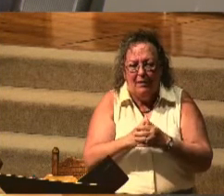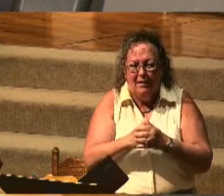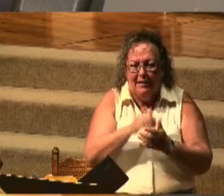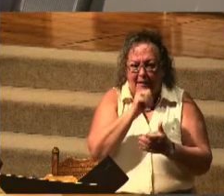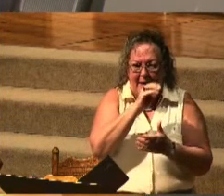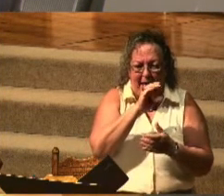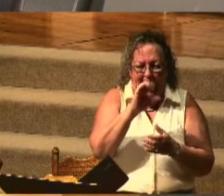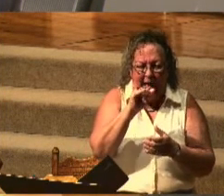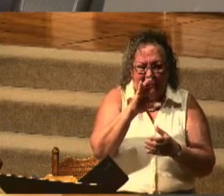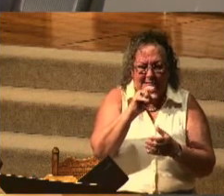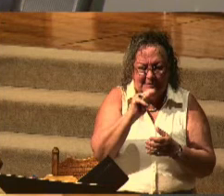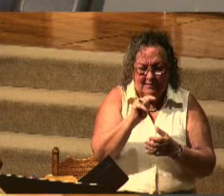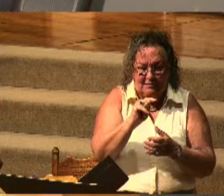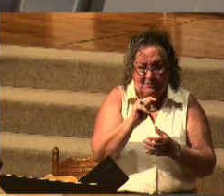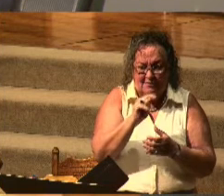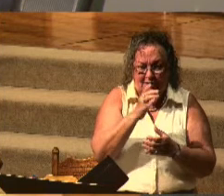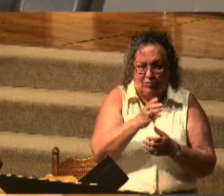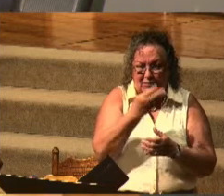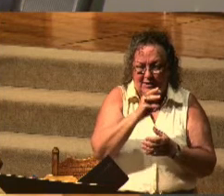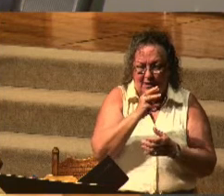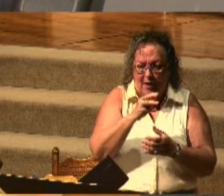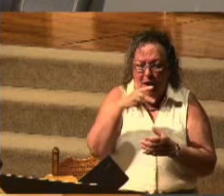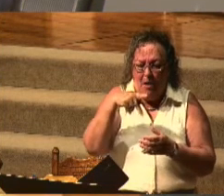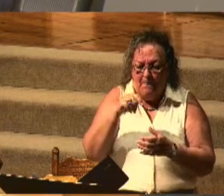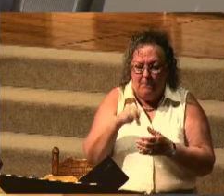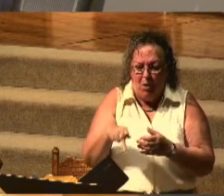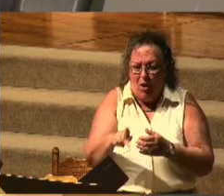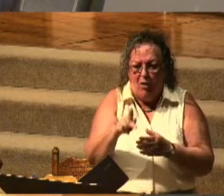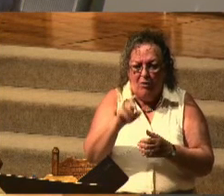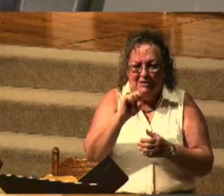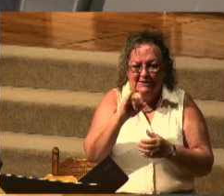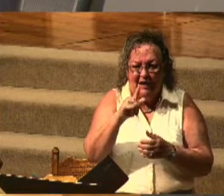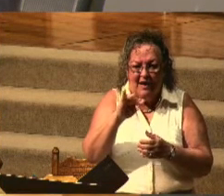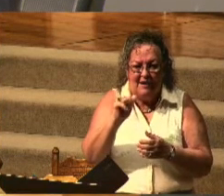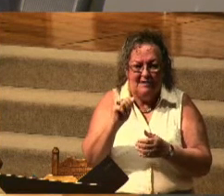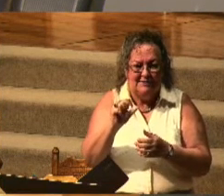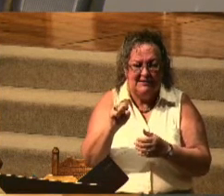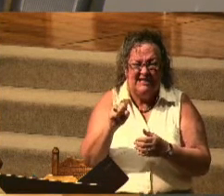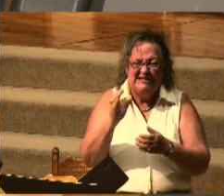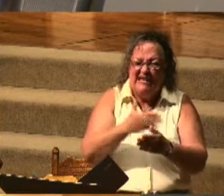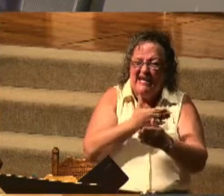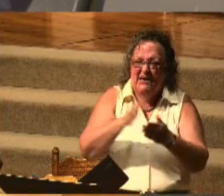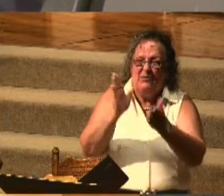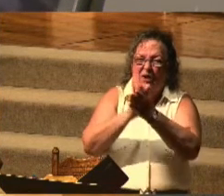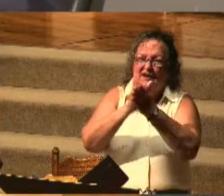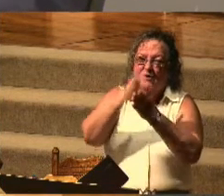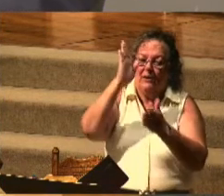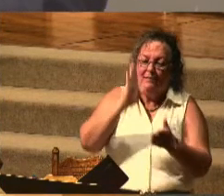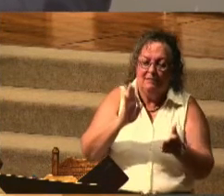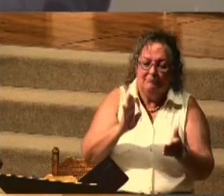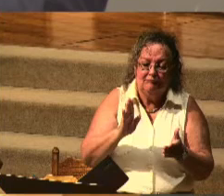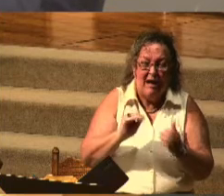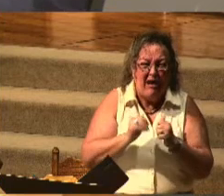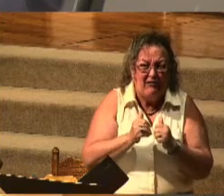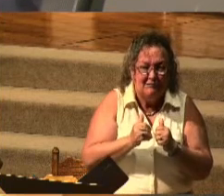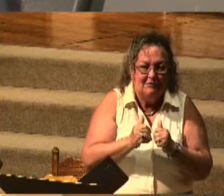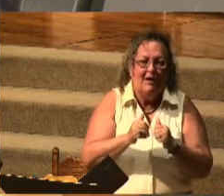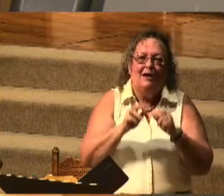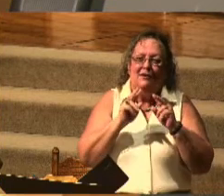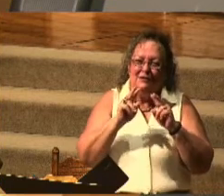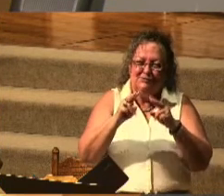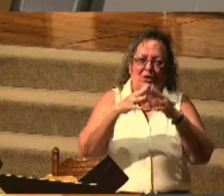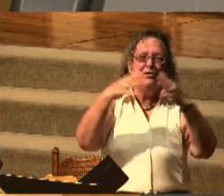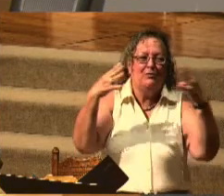16, how could Paul and Silas in jail sing and praise God? They saw the rainbow. The